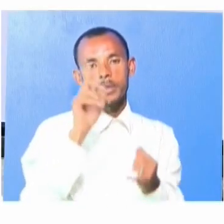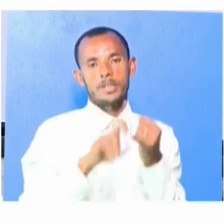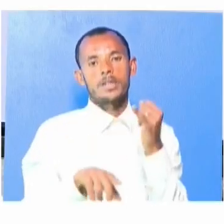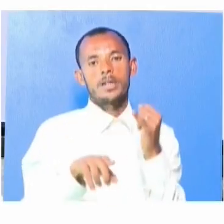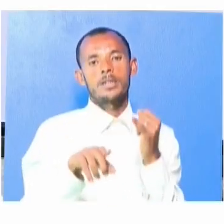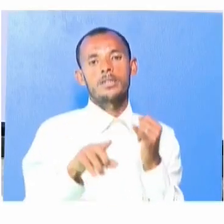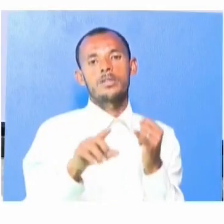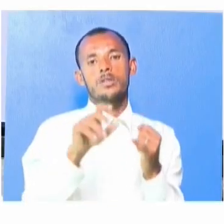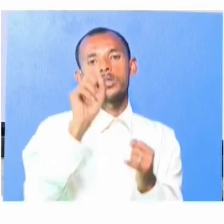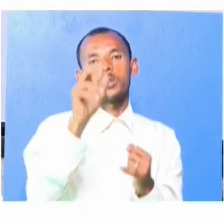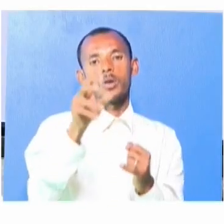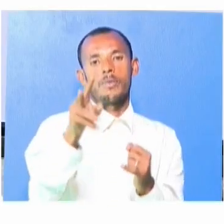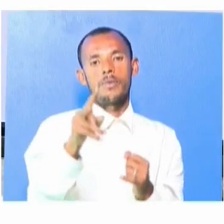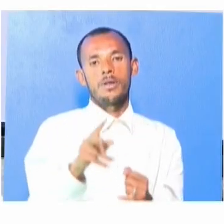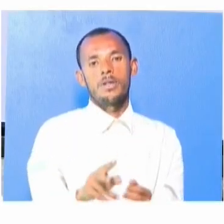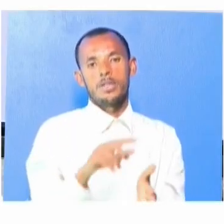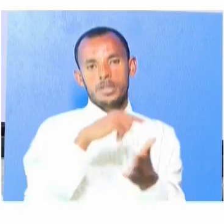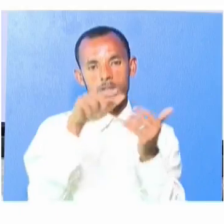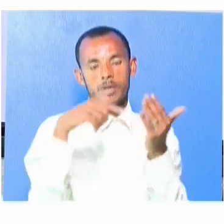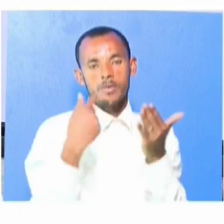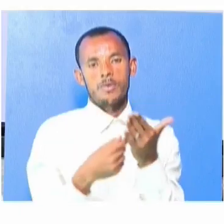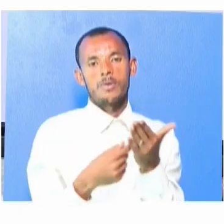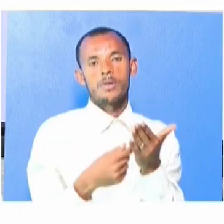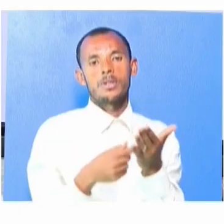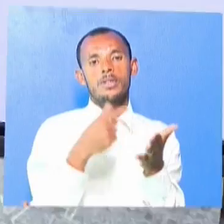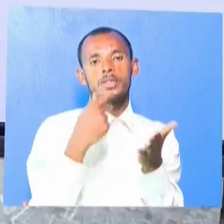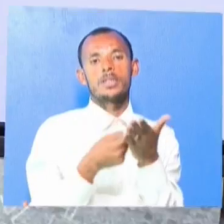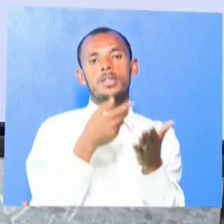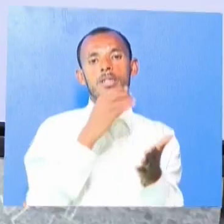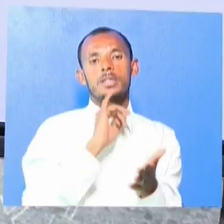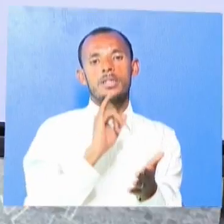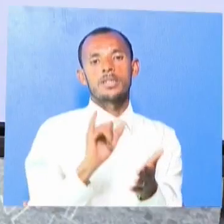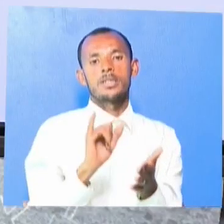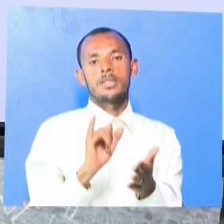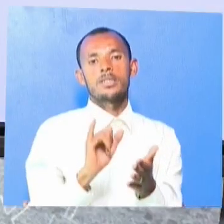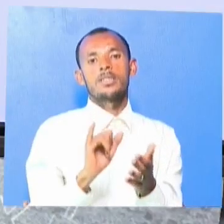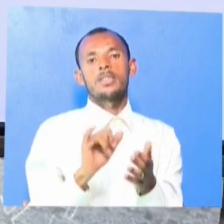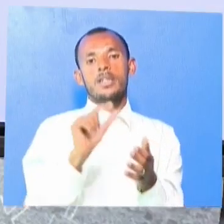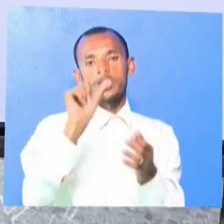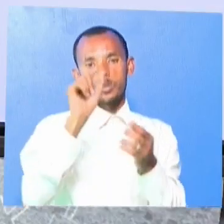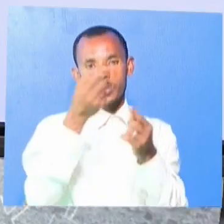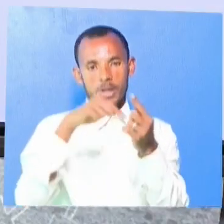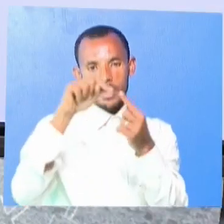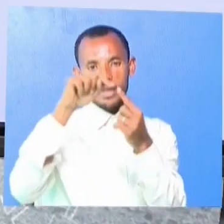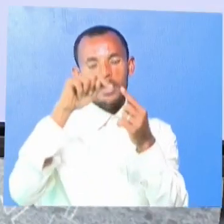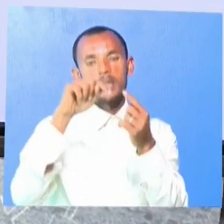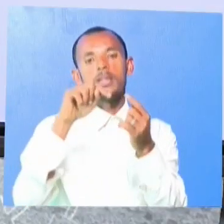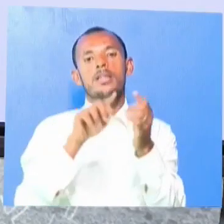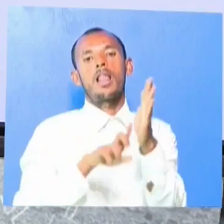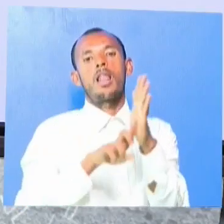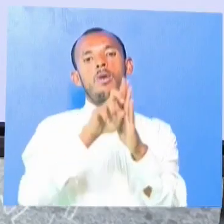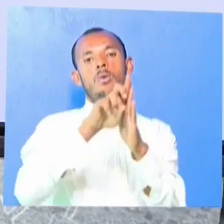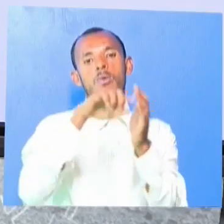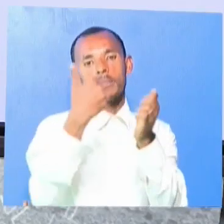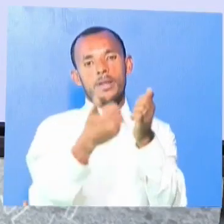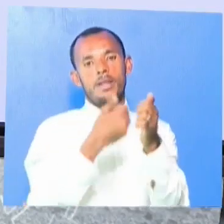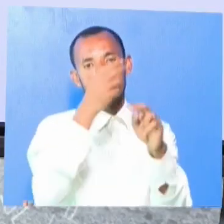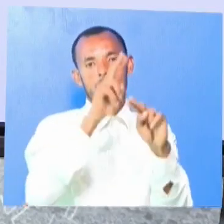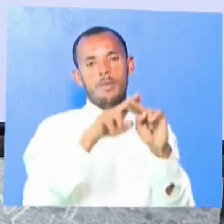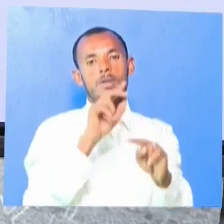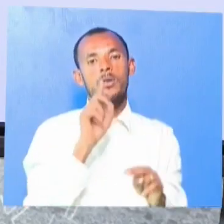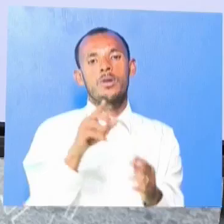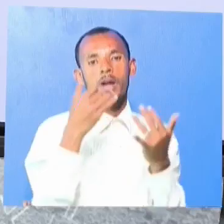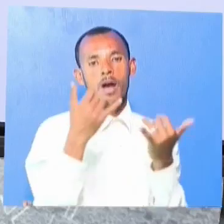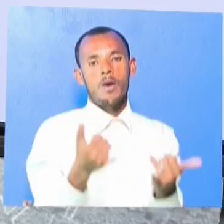have 12. Therefore, this is the ascending order of these numbers.